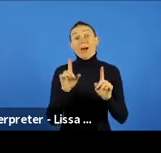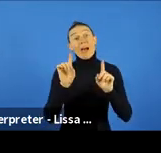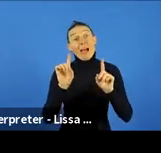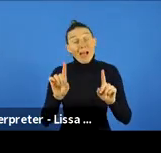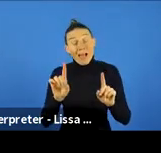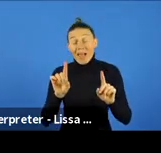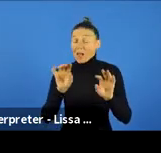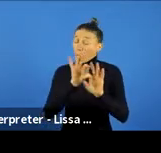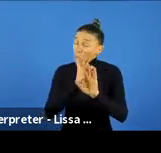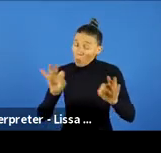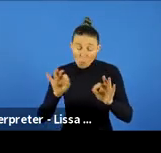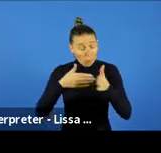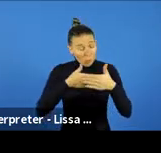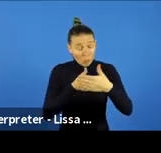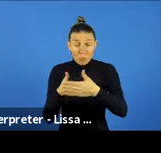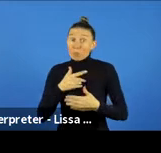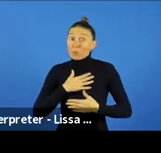no borders when you want to foster